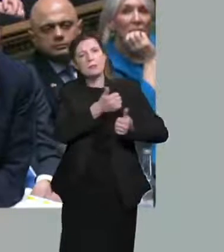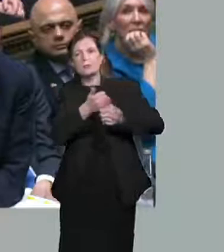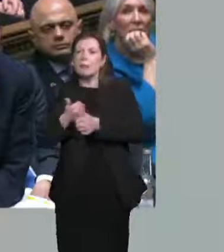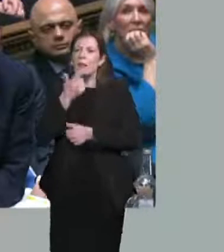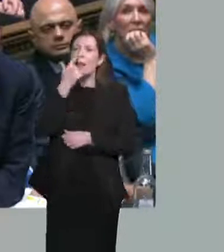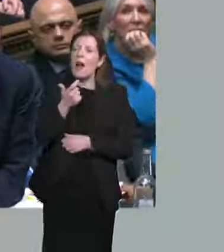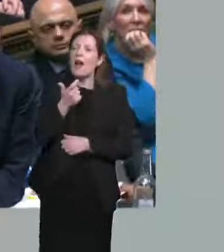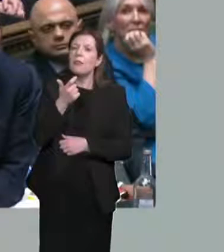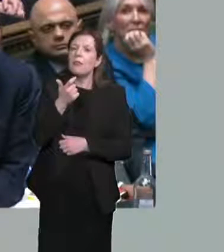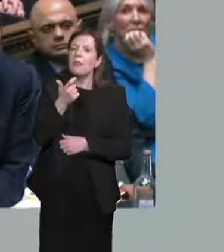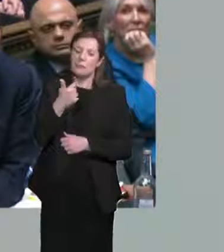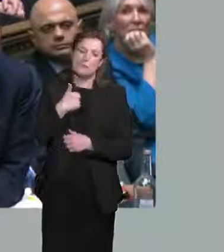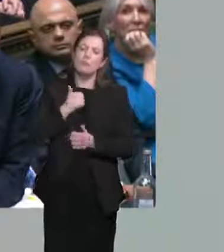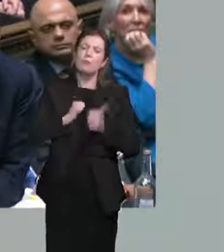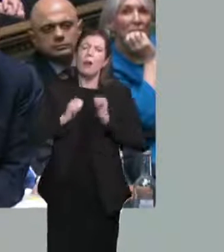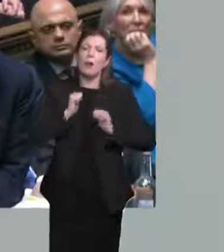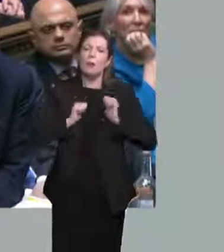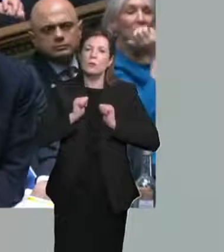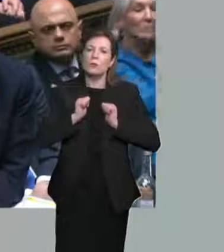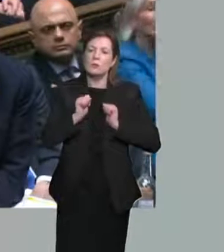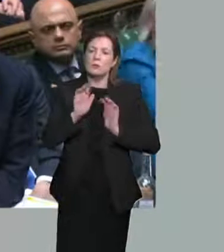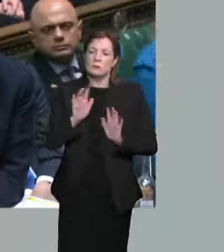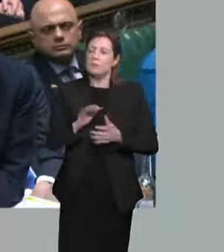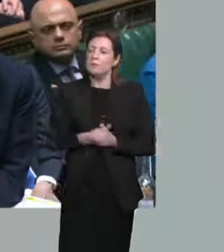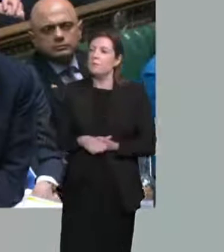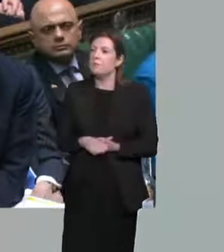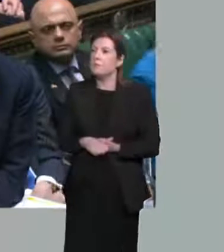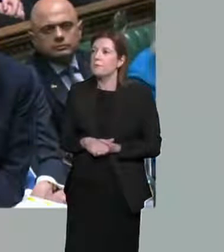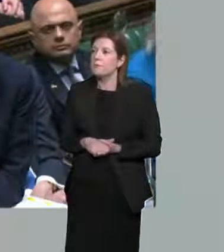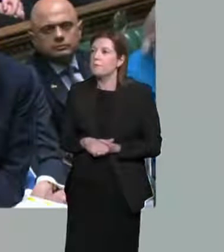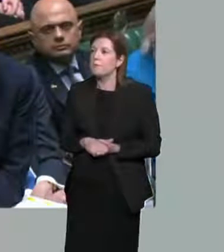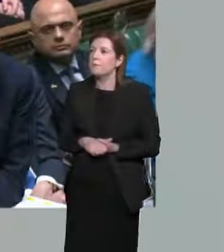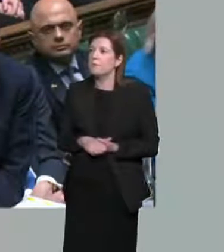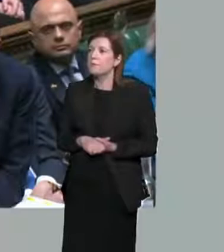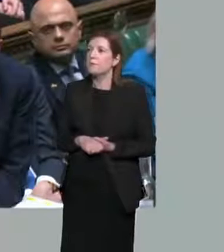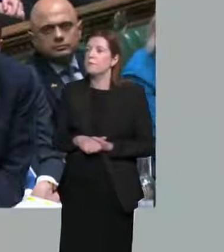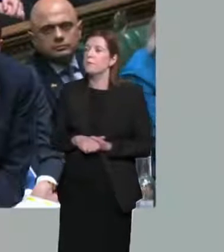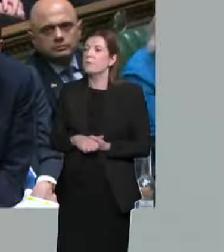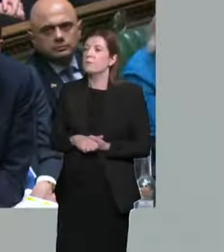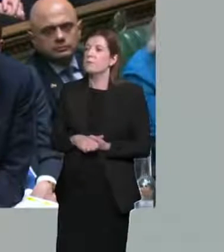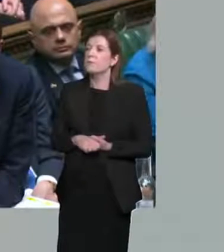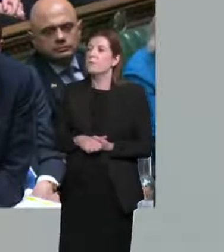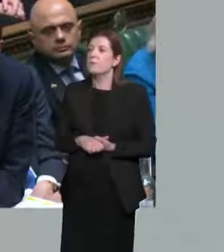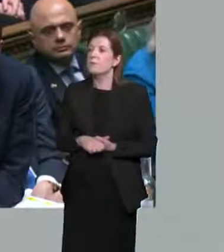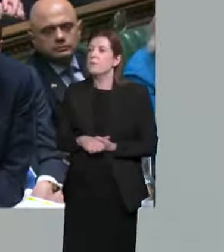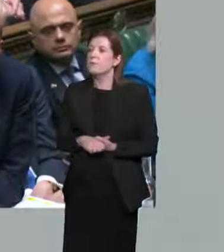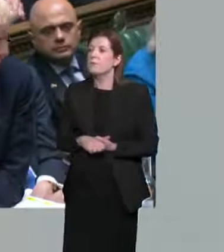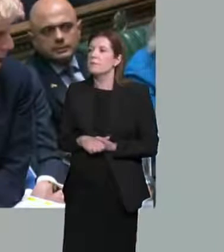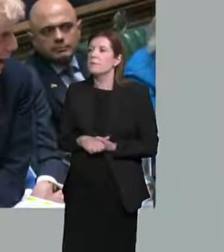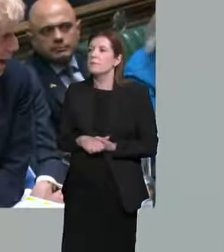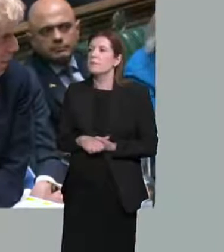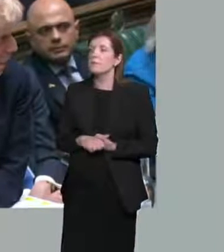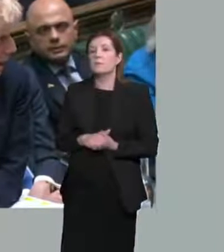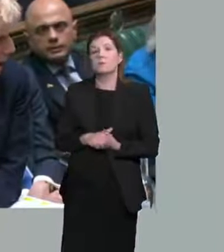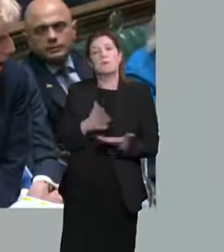of it. But I do want to say, in addition, Mr. Speaker, that I think when it comes to distinguishing between a